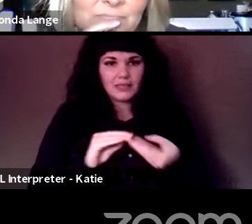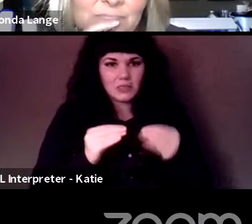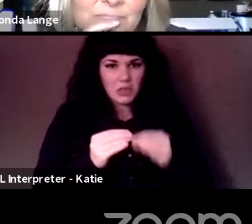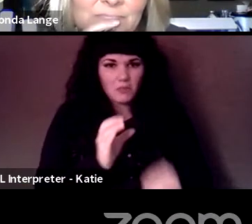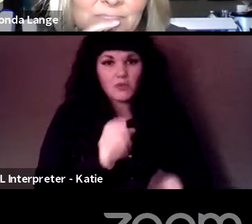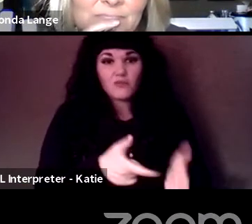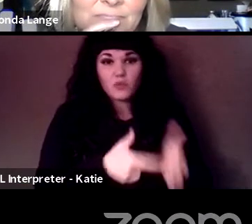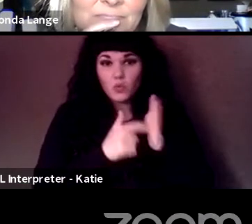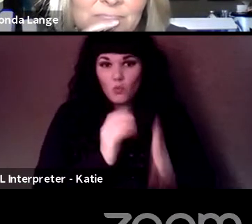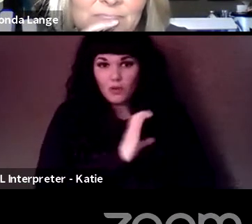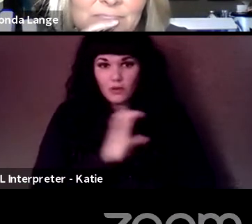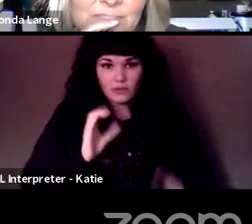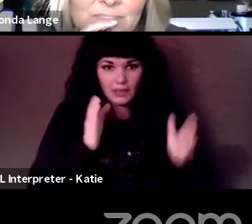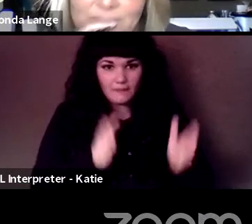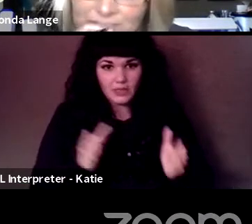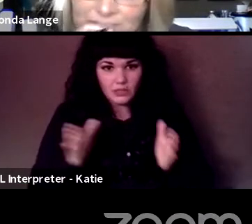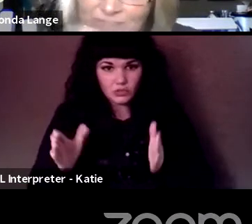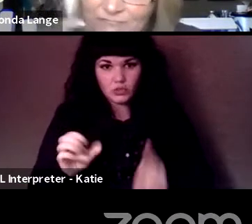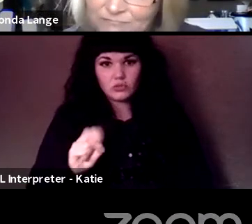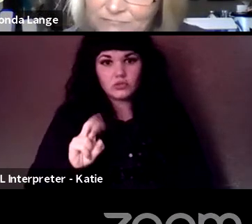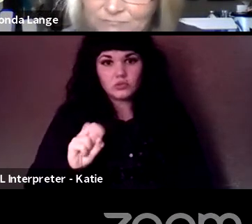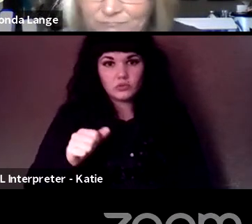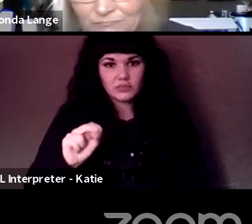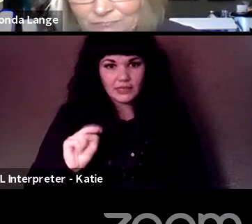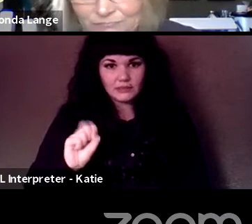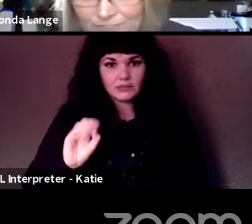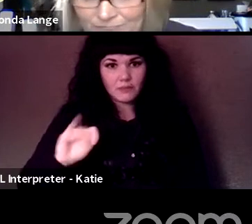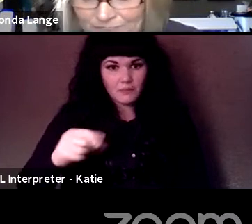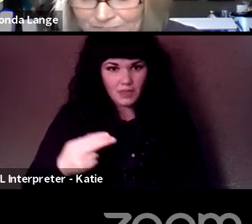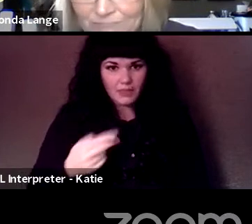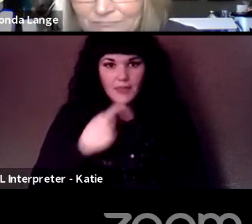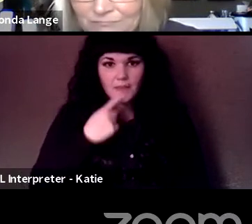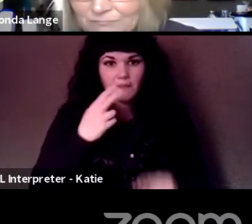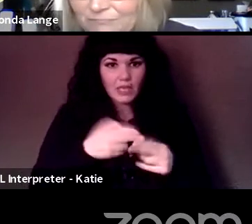mentioned in her comments. So provided for you is that